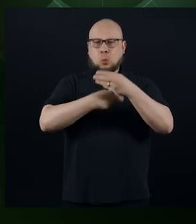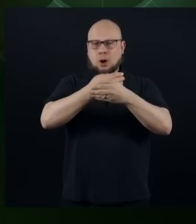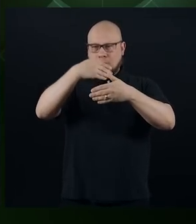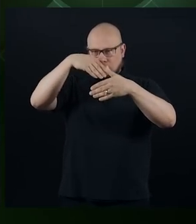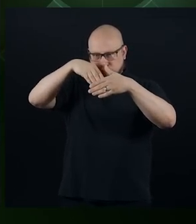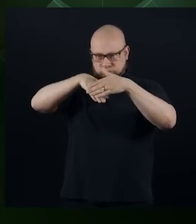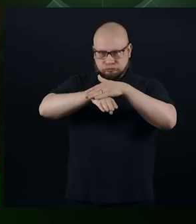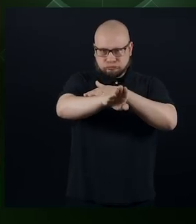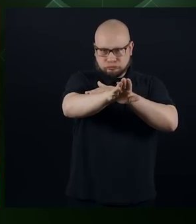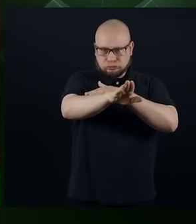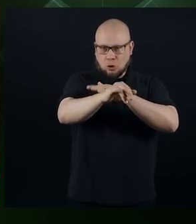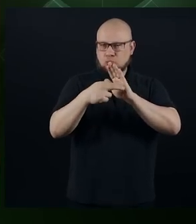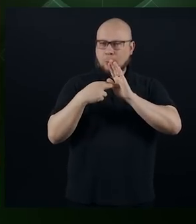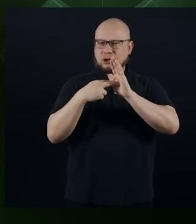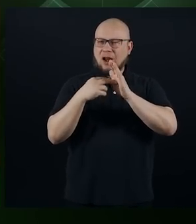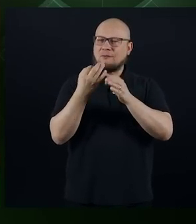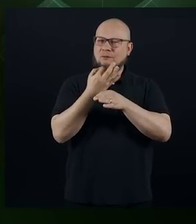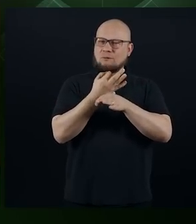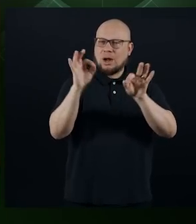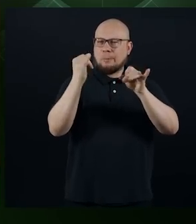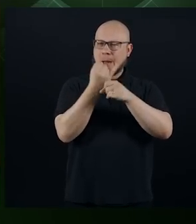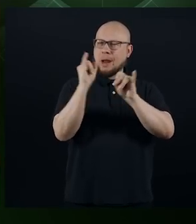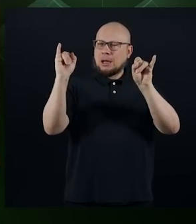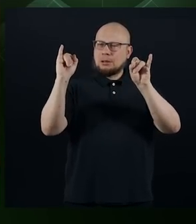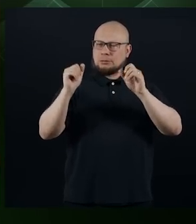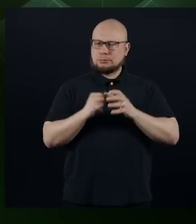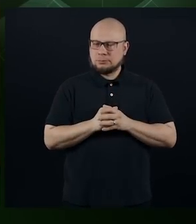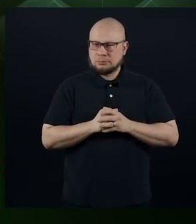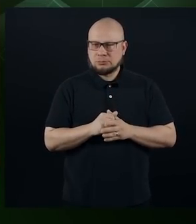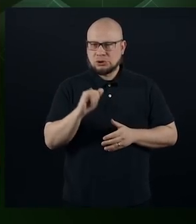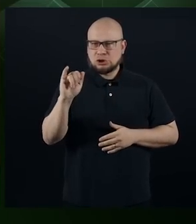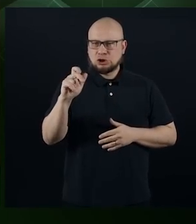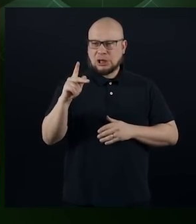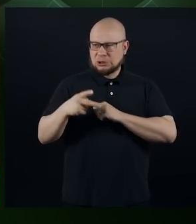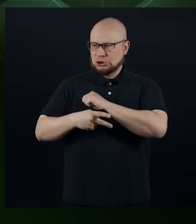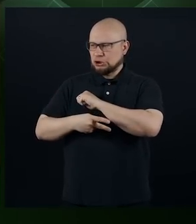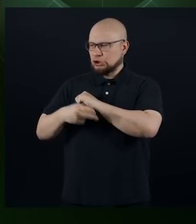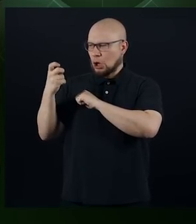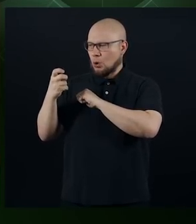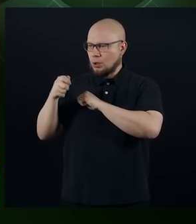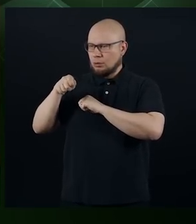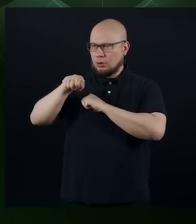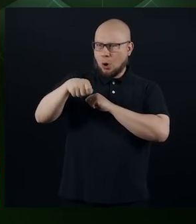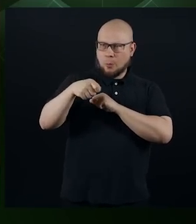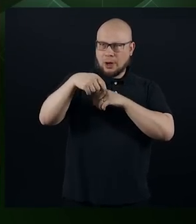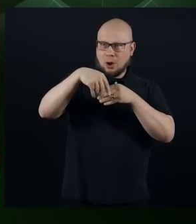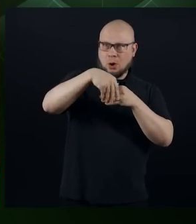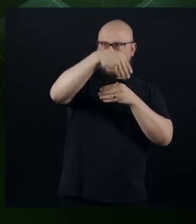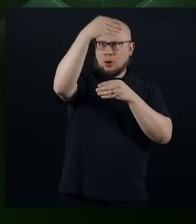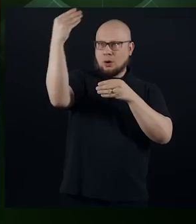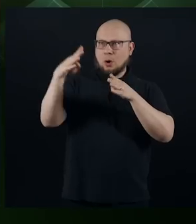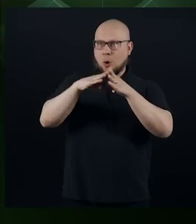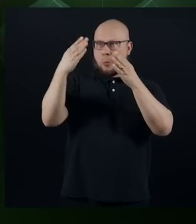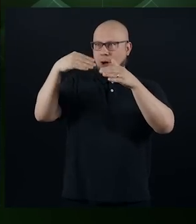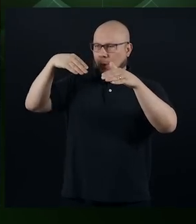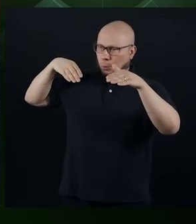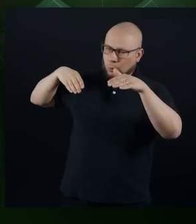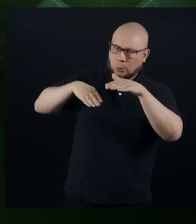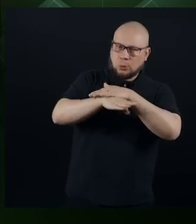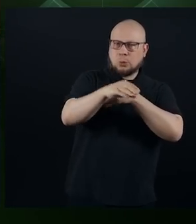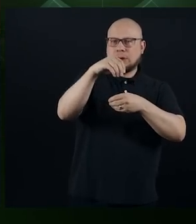freedom. Jack has used this treasure to cross his precious horizon and he's found the pirate world of Sea of Thieves.